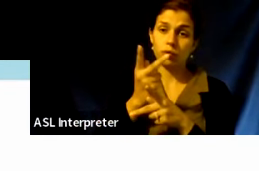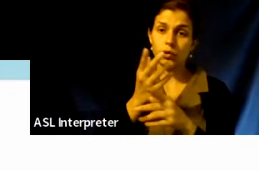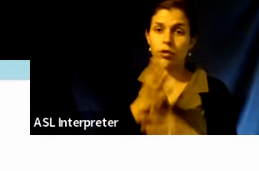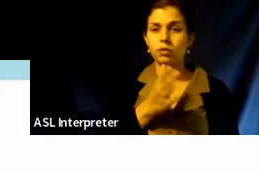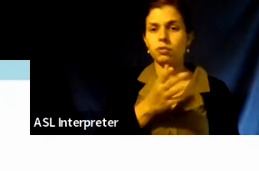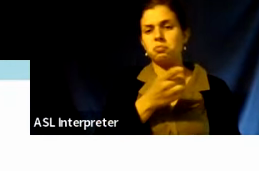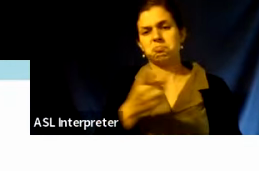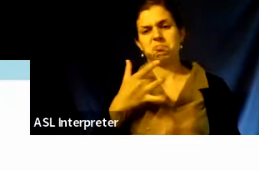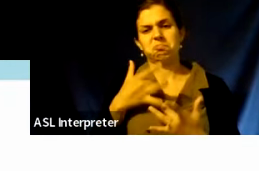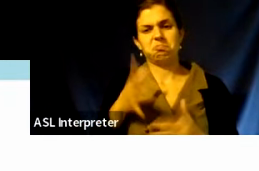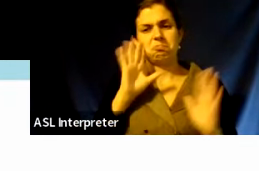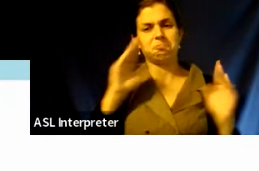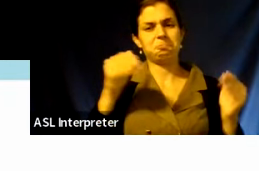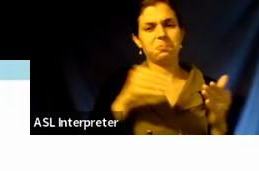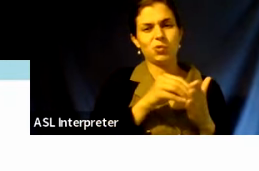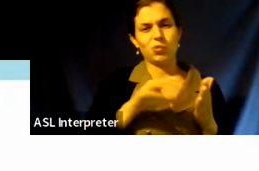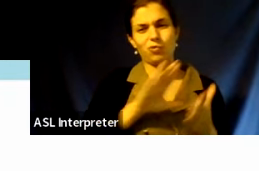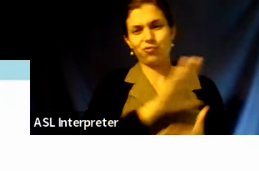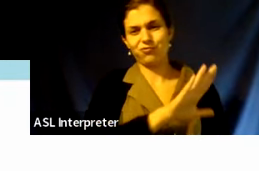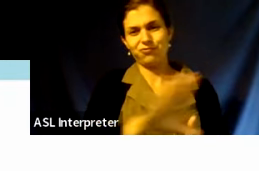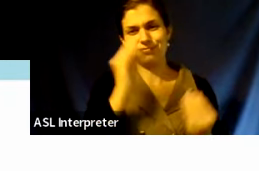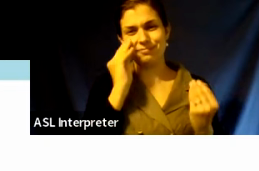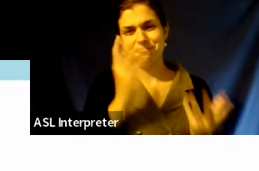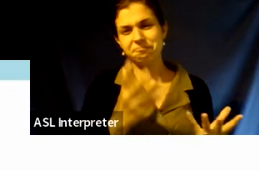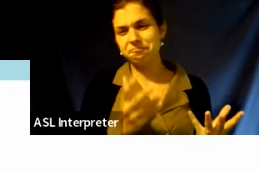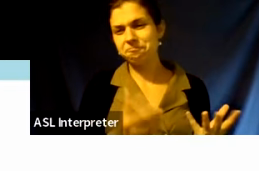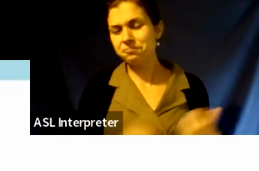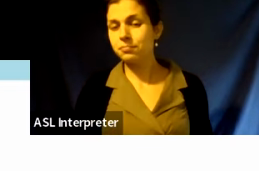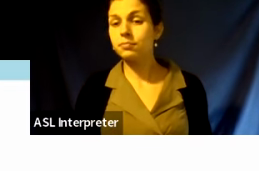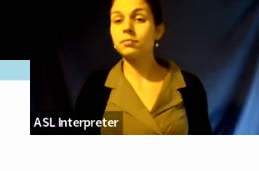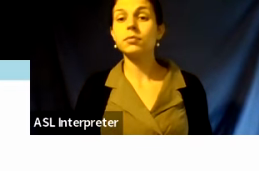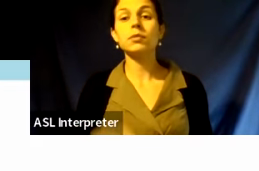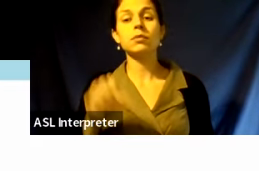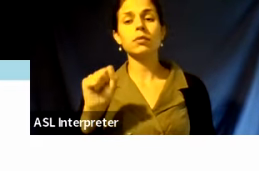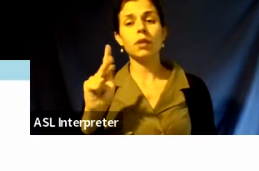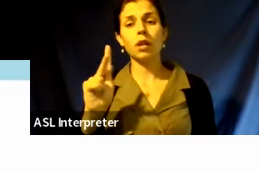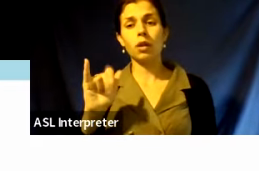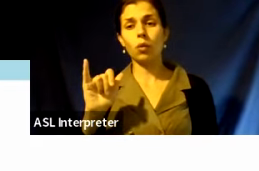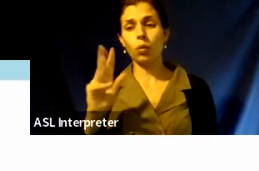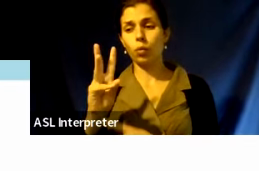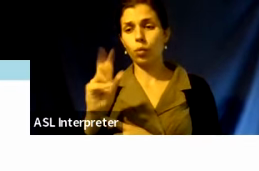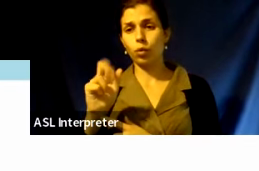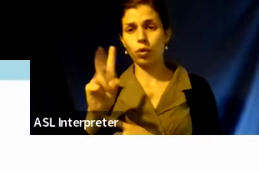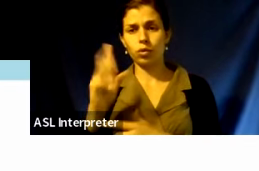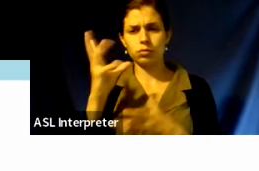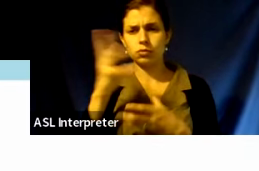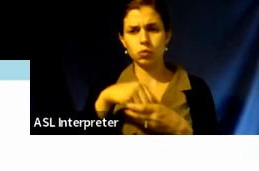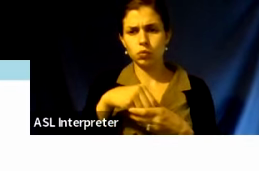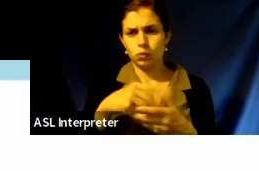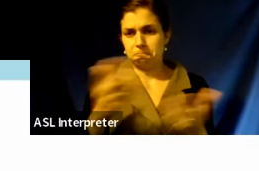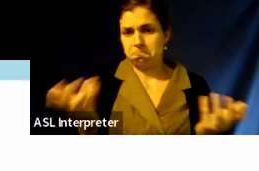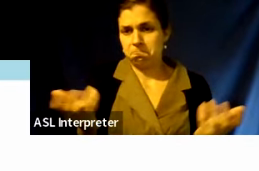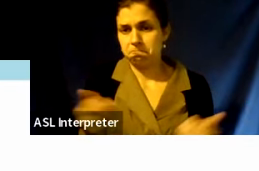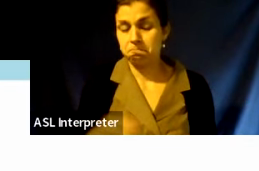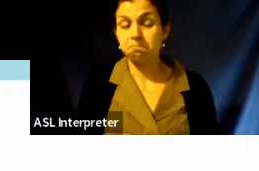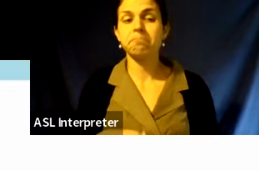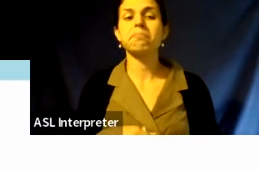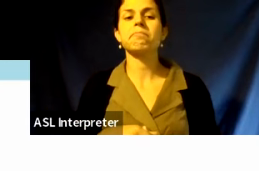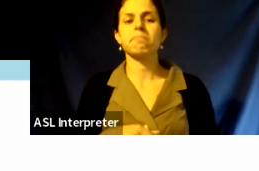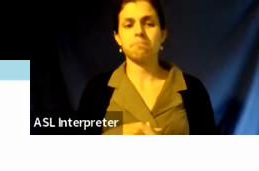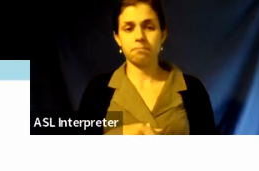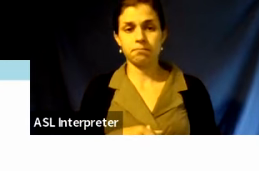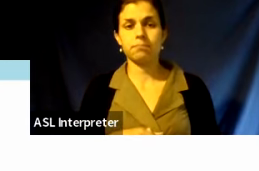on the student side. So what does Skyward capture? As Chris mentioned earlier in the presentation, it's where we